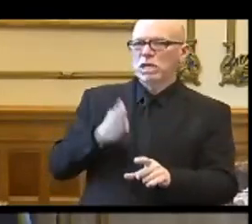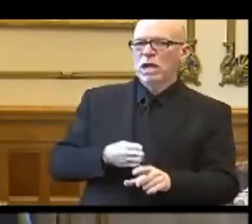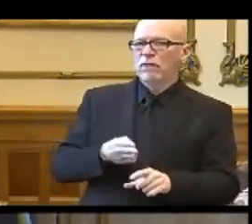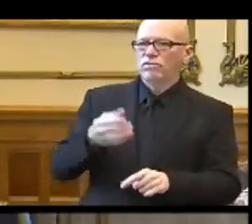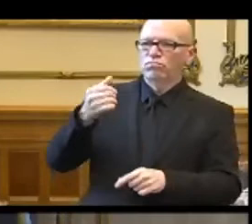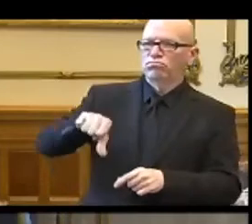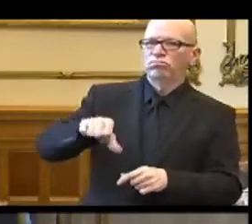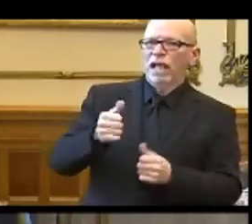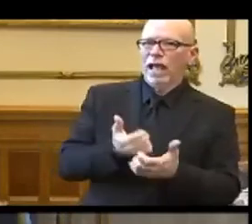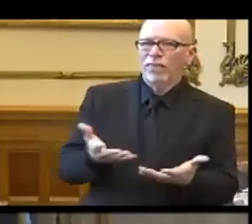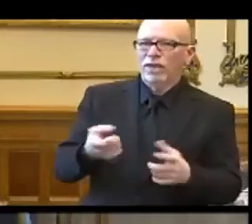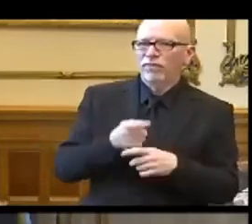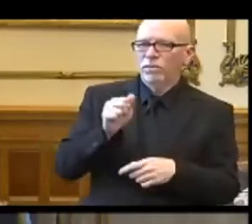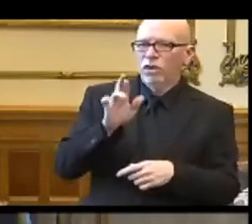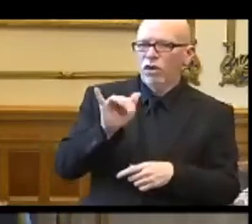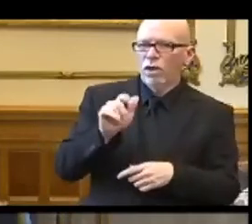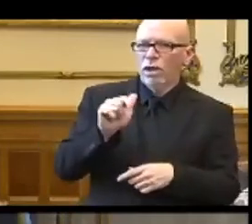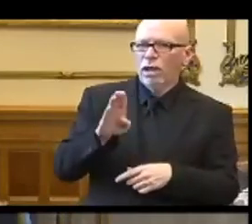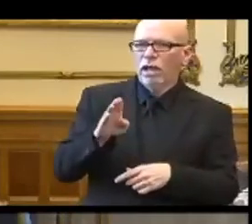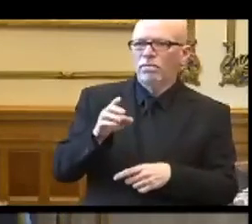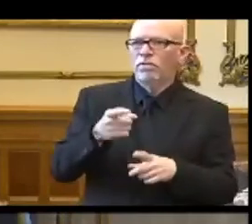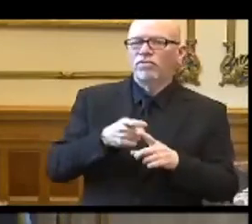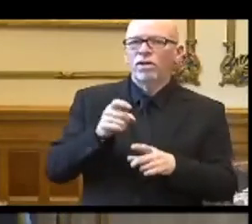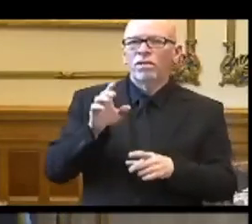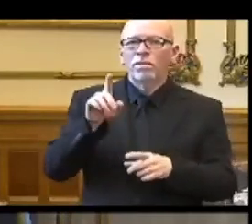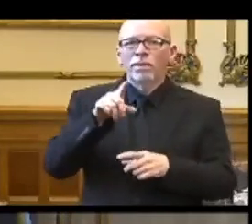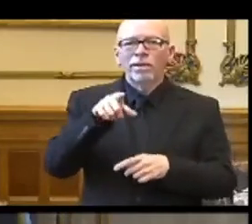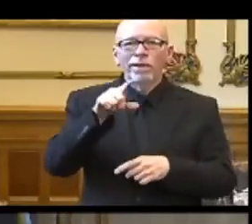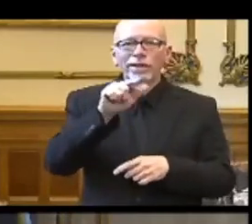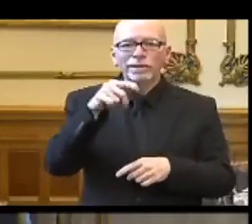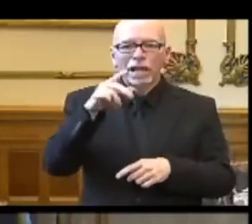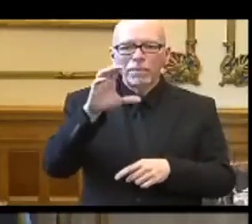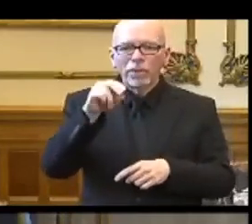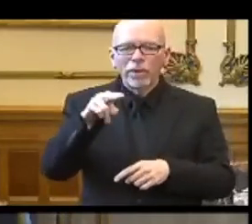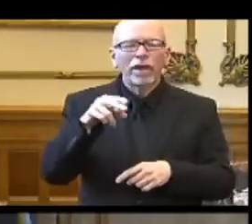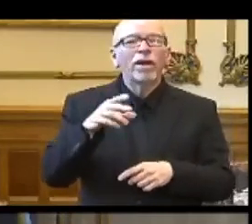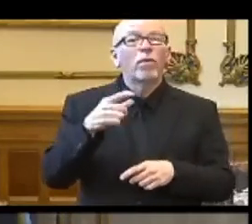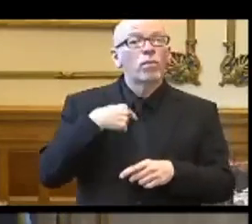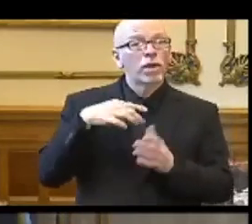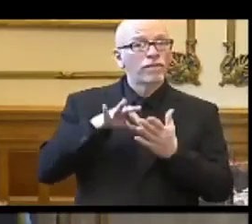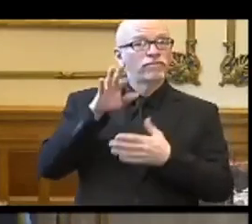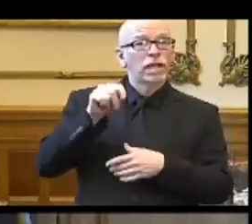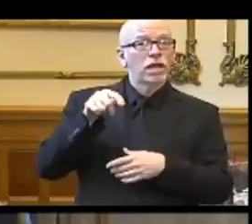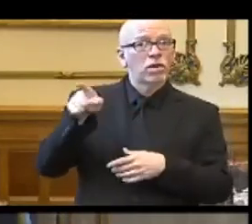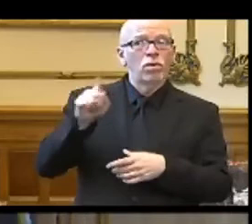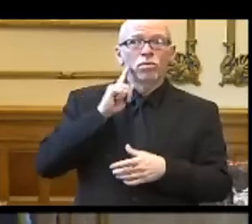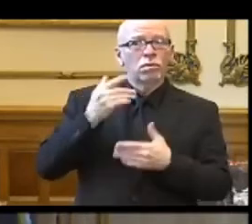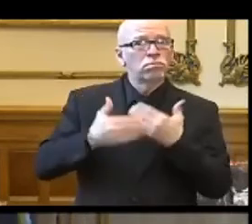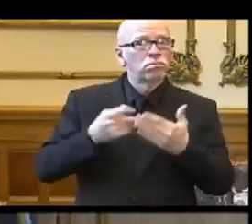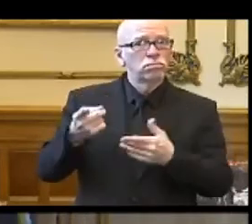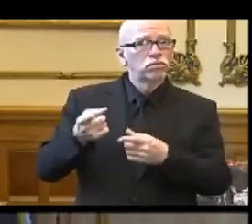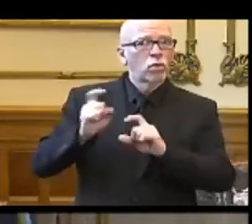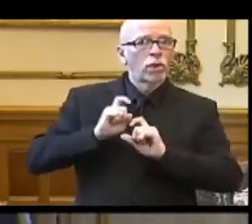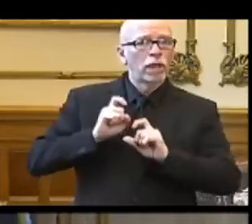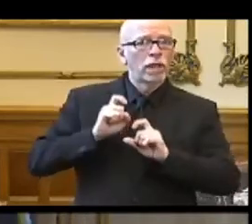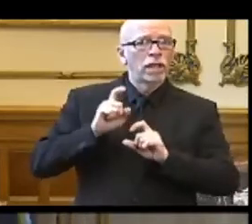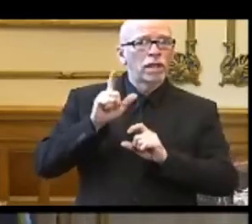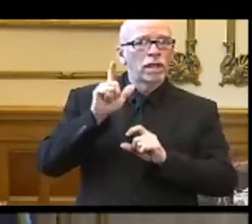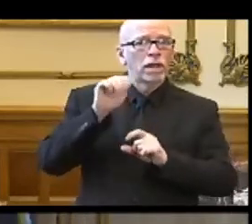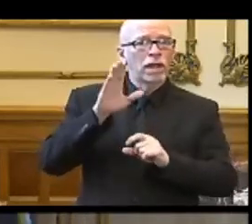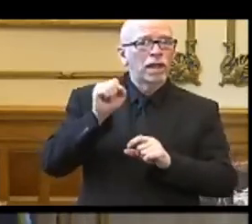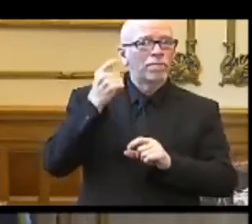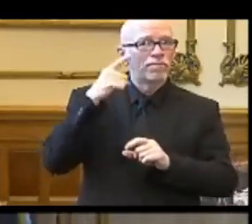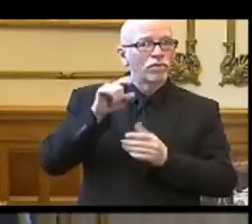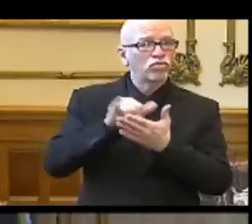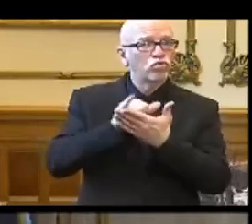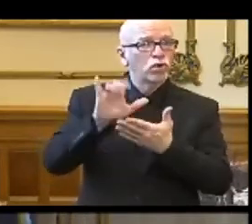down anything from ARIA Lab or from Zach Kahn. In fact, when we found out that he was so graciously donating labs to New